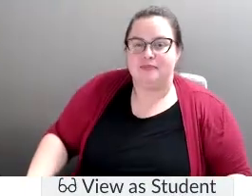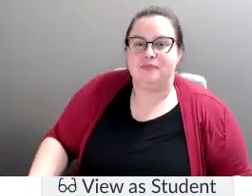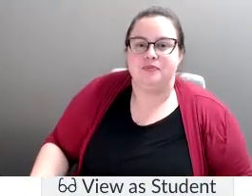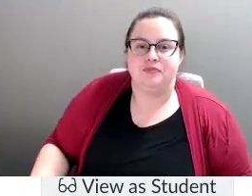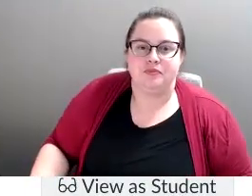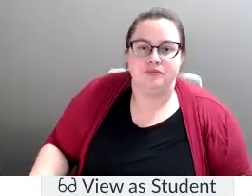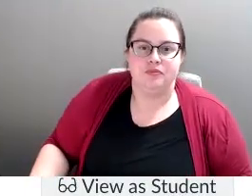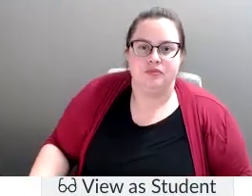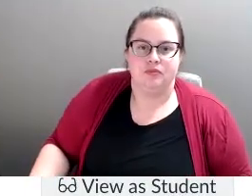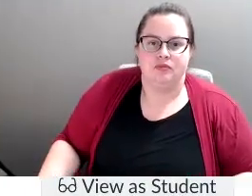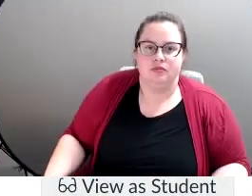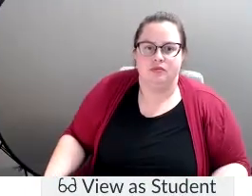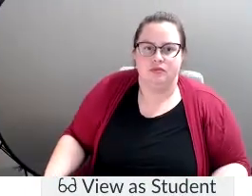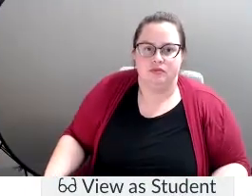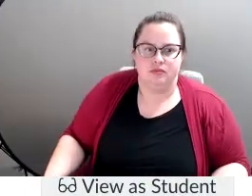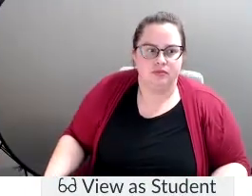No questions?